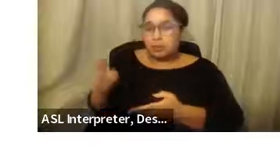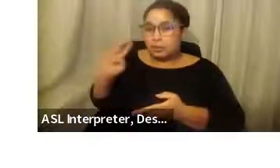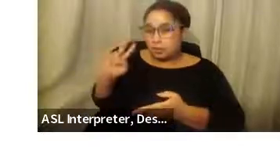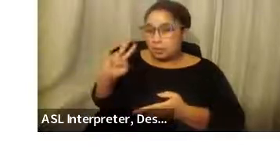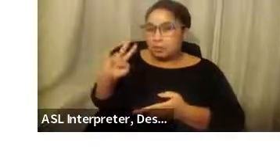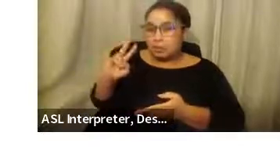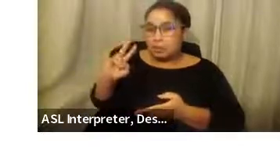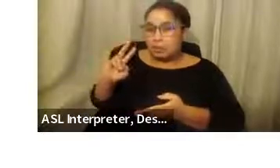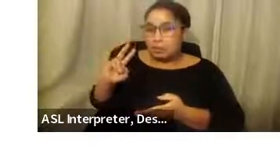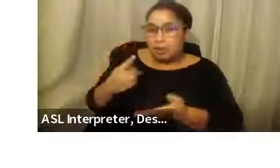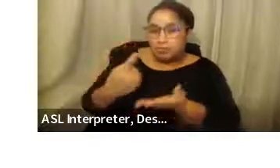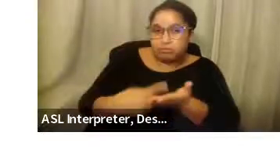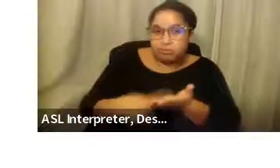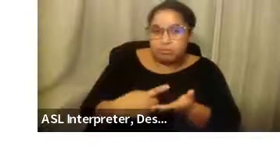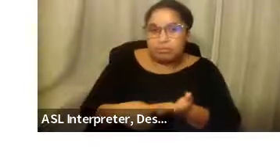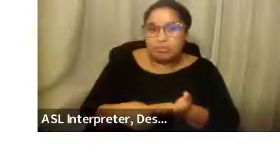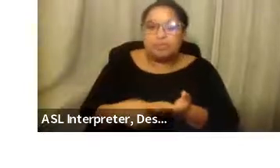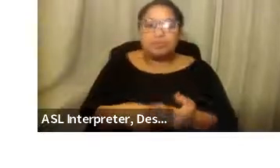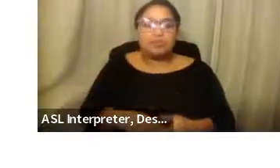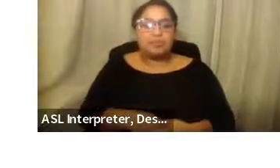ago. Go ahead, Maylene.